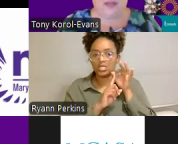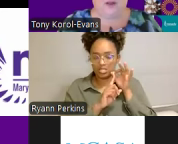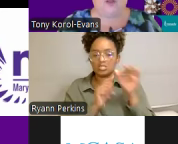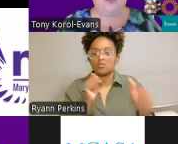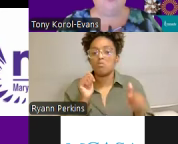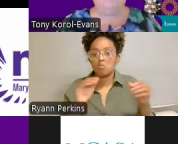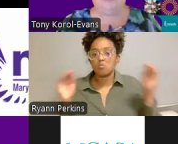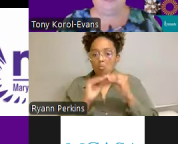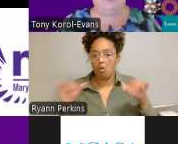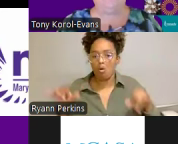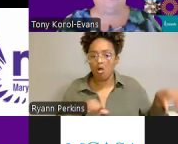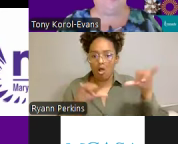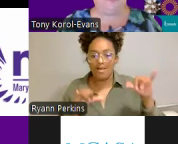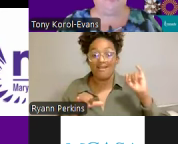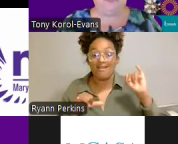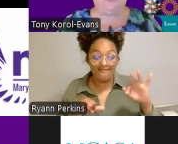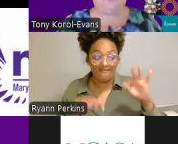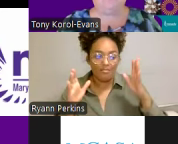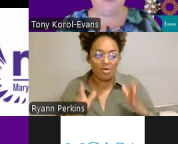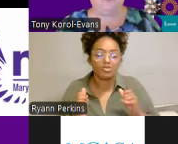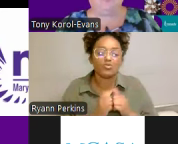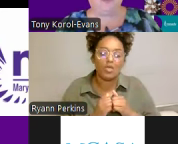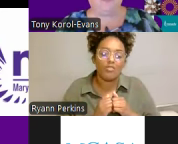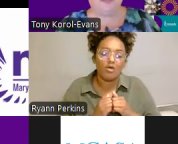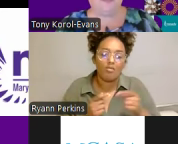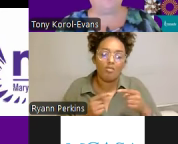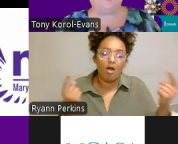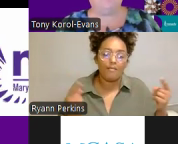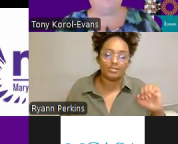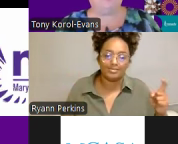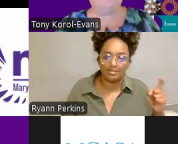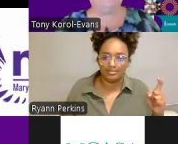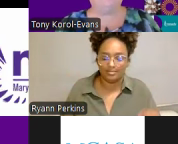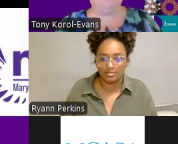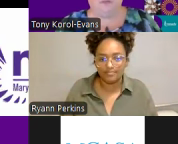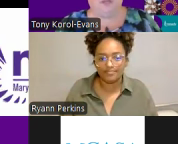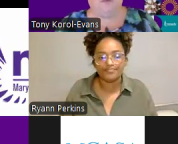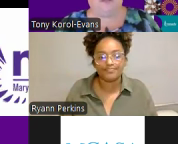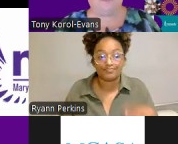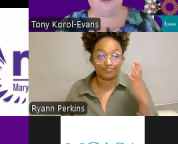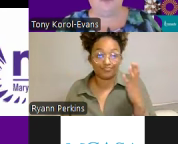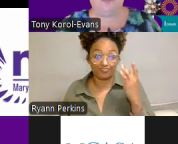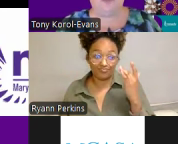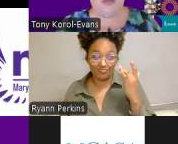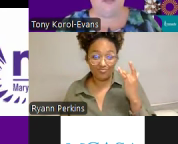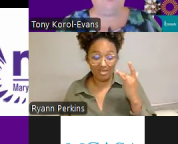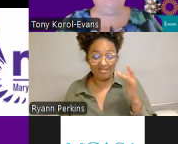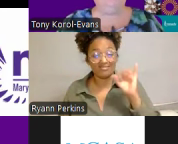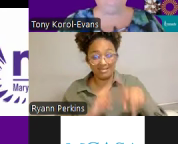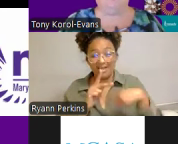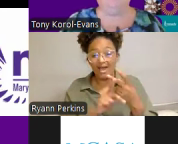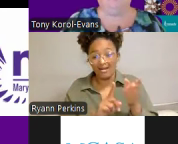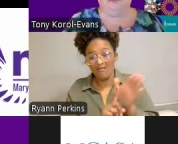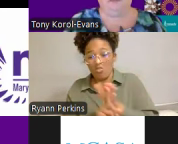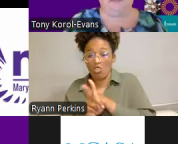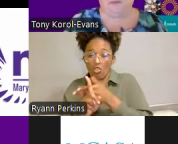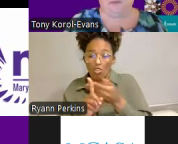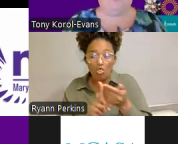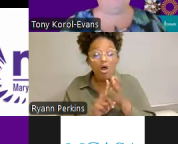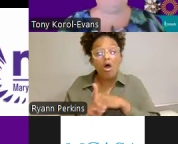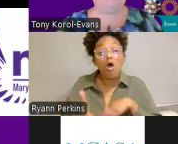level there, because the person can be like, if you don't do this, I'm going to out you and tell people that you're a woman